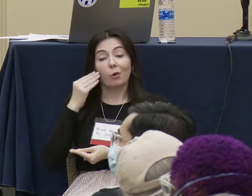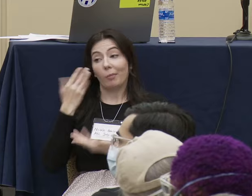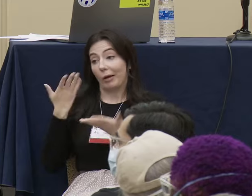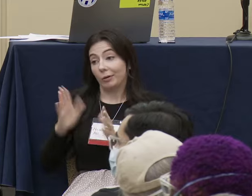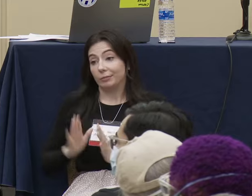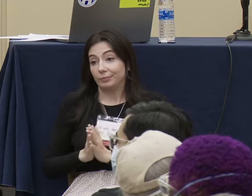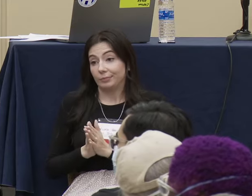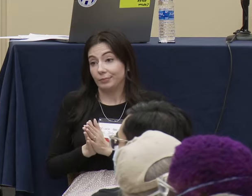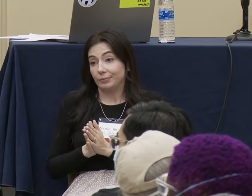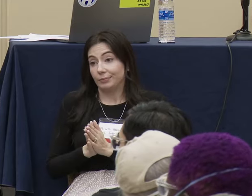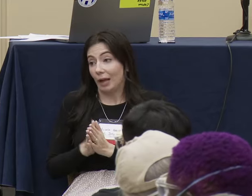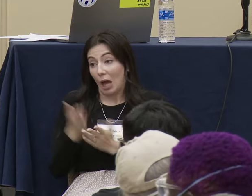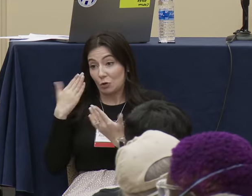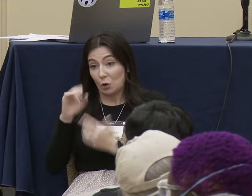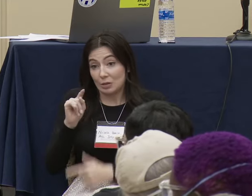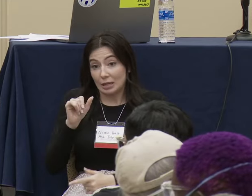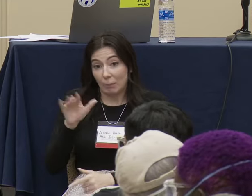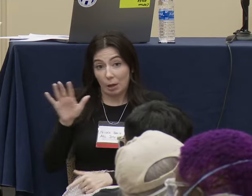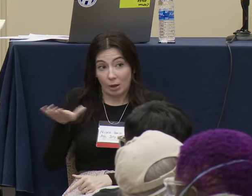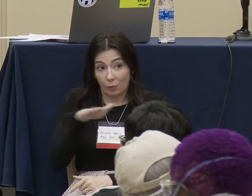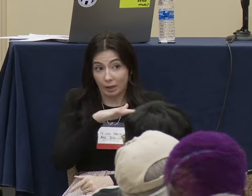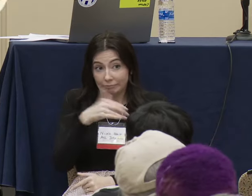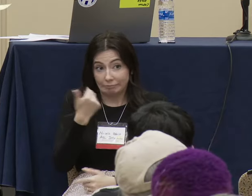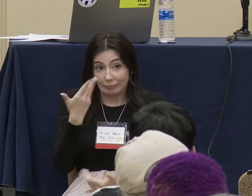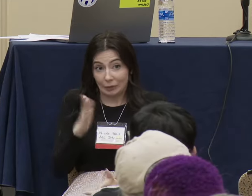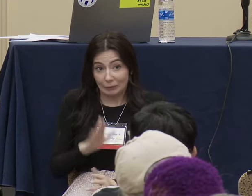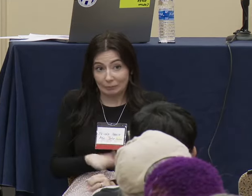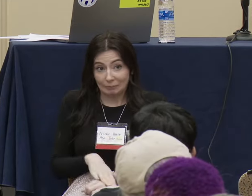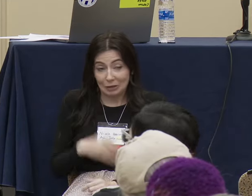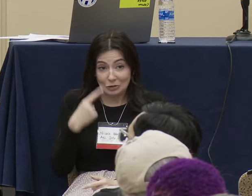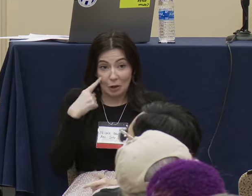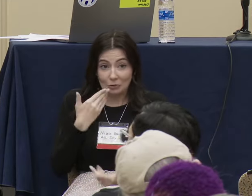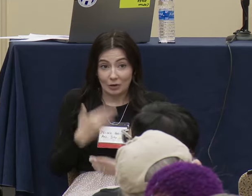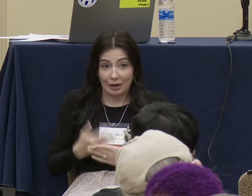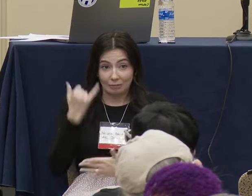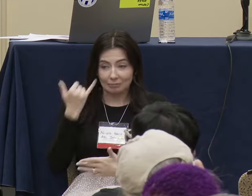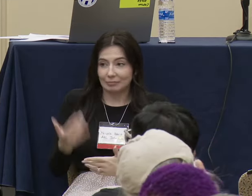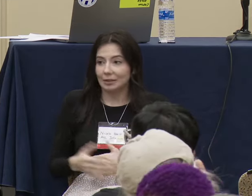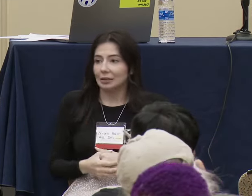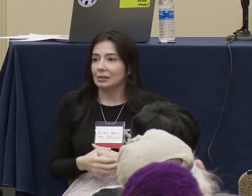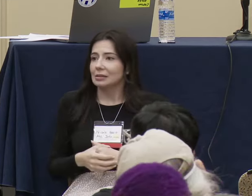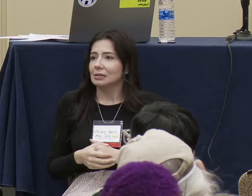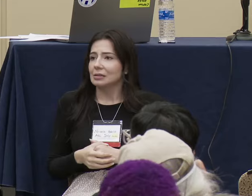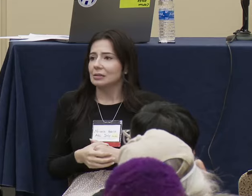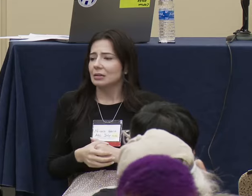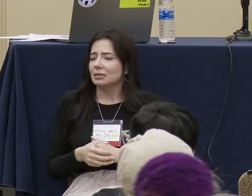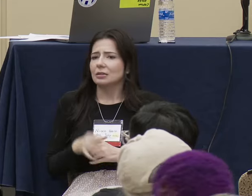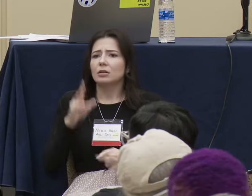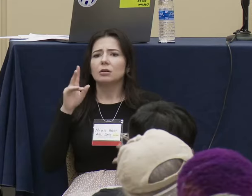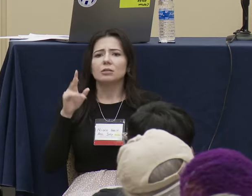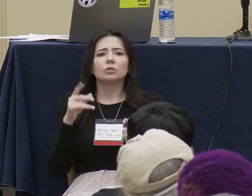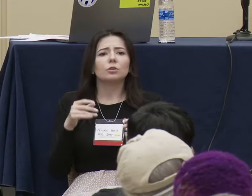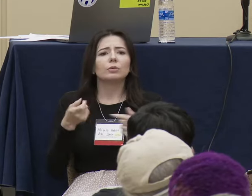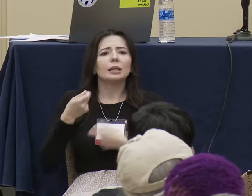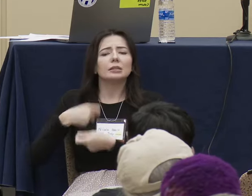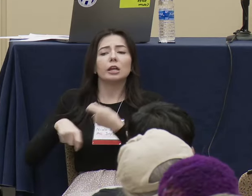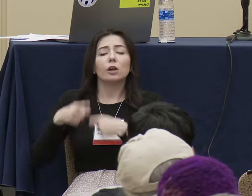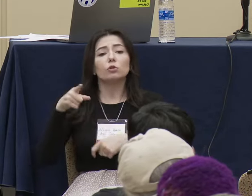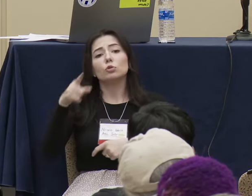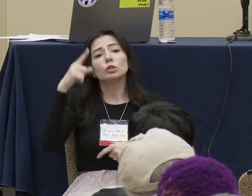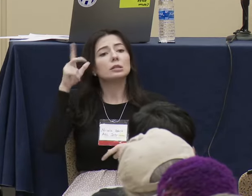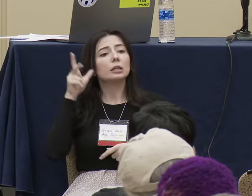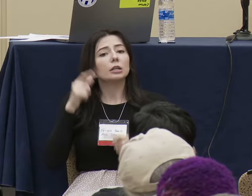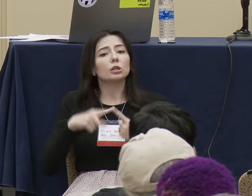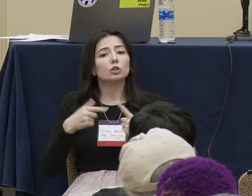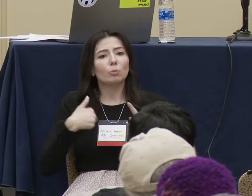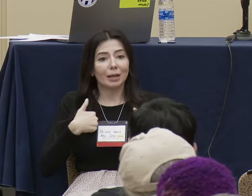literally just nothing. Okay, but yeah. So instead of just you listening to me, let's